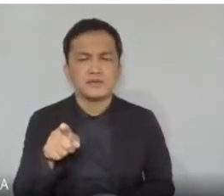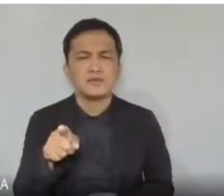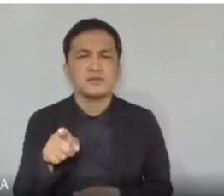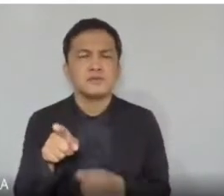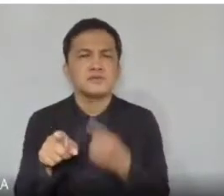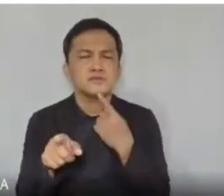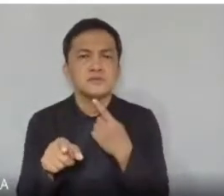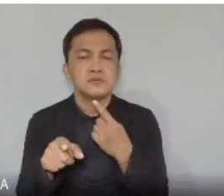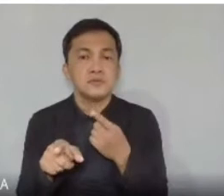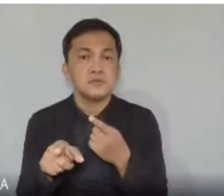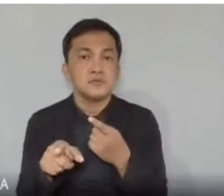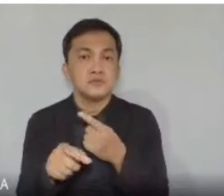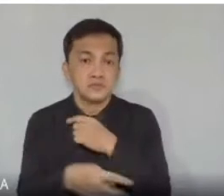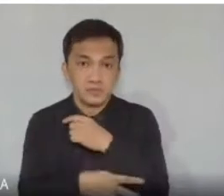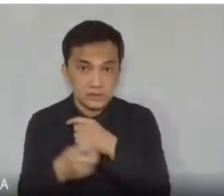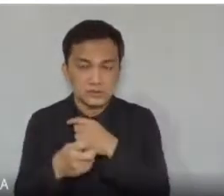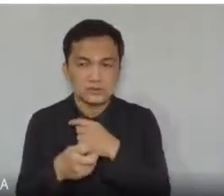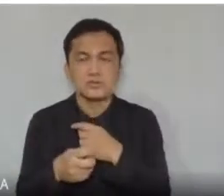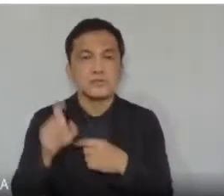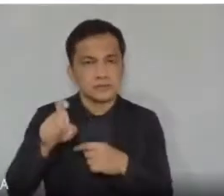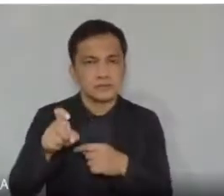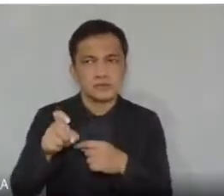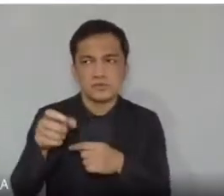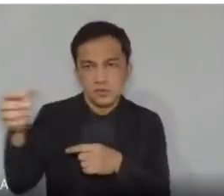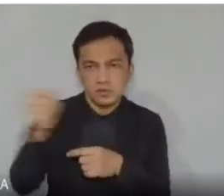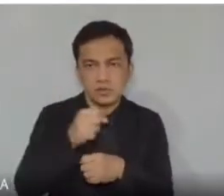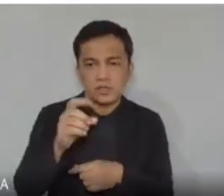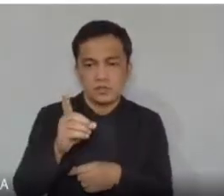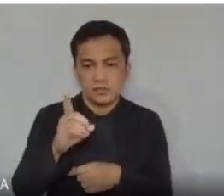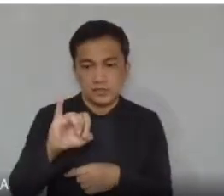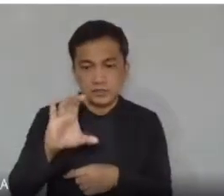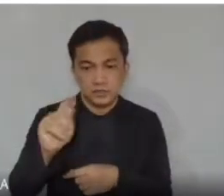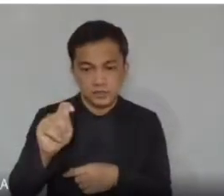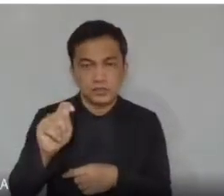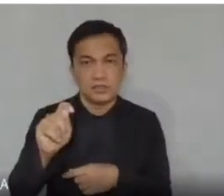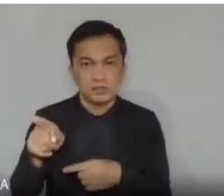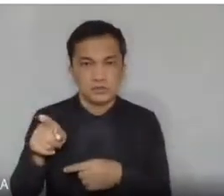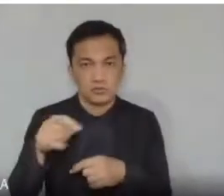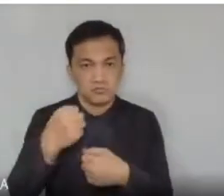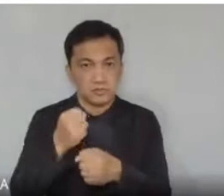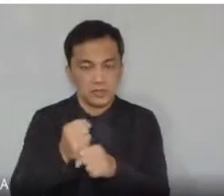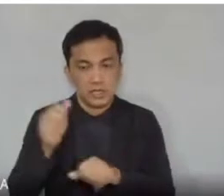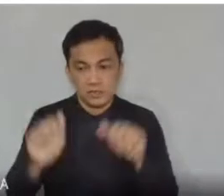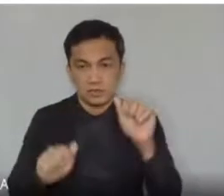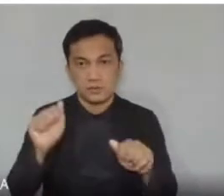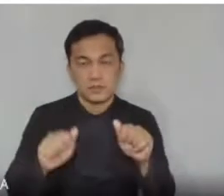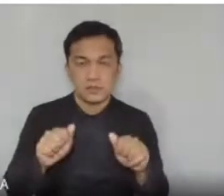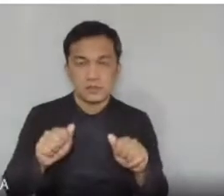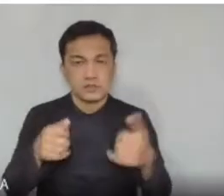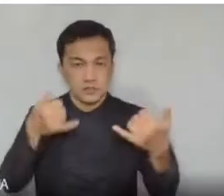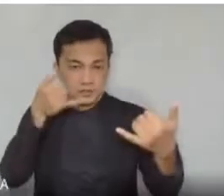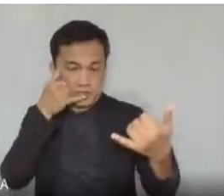applications, and including our own hotline telemedicine platform. And then we have